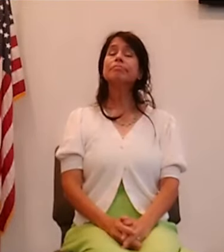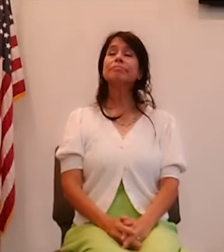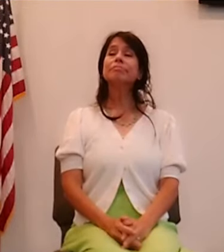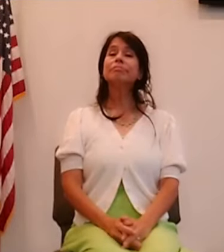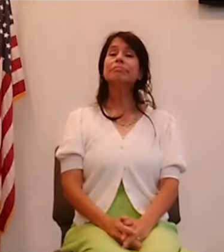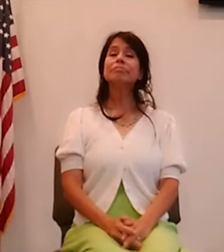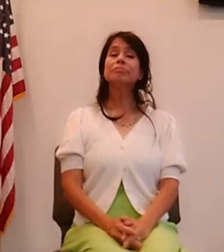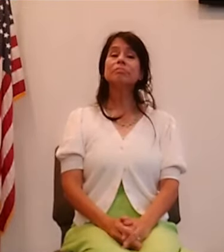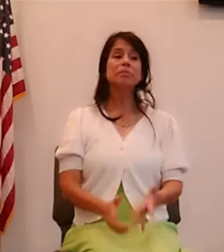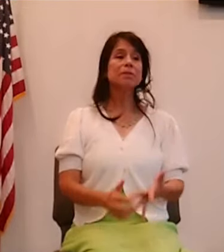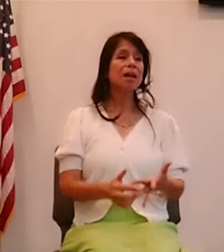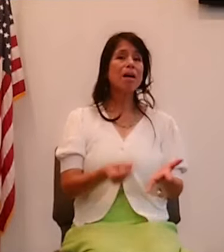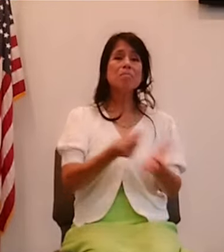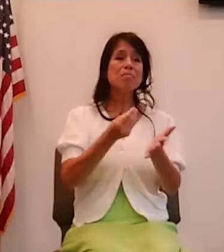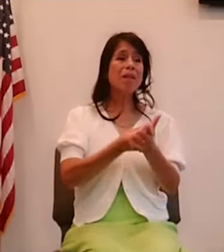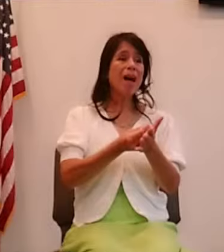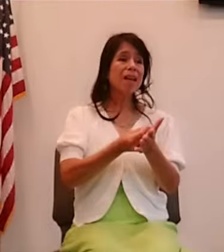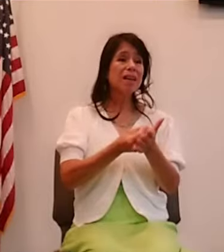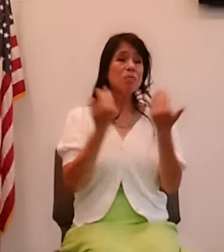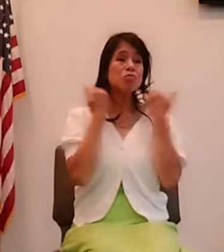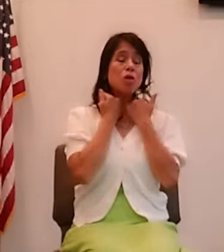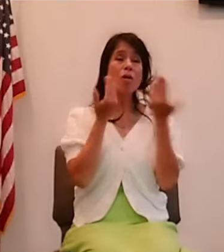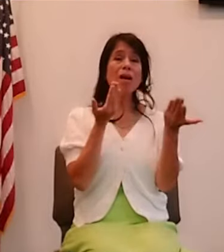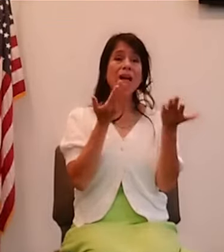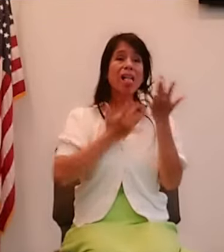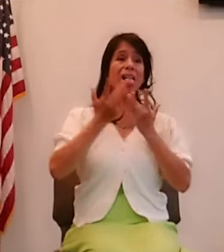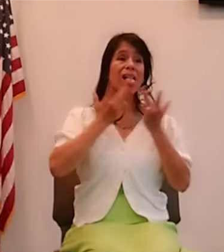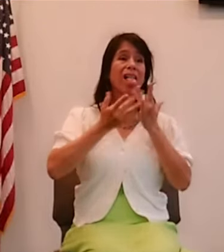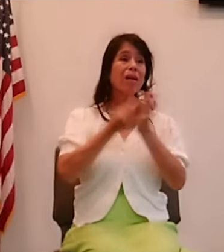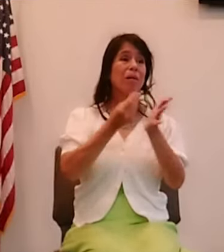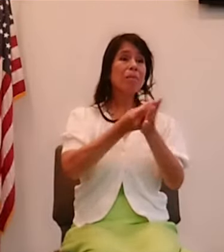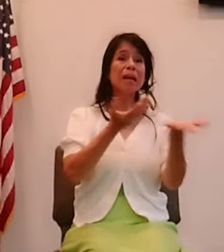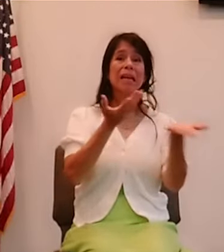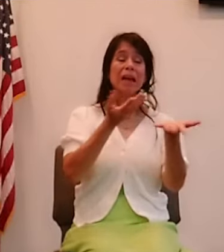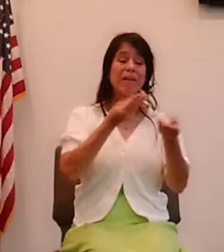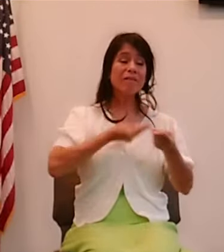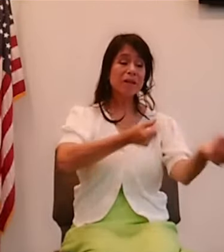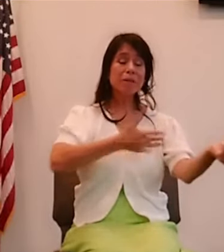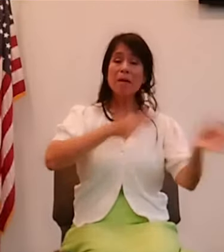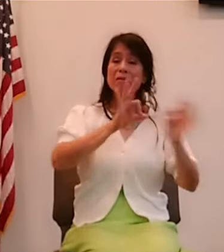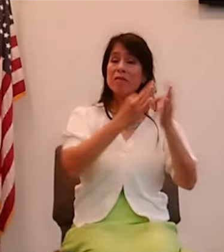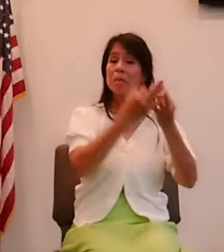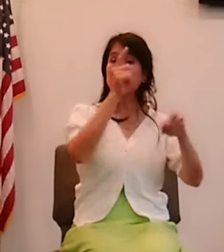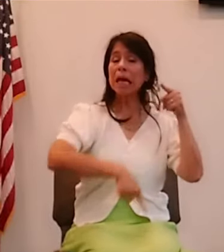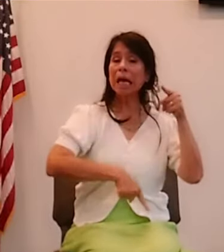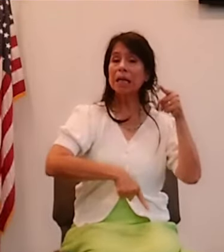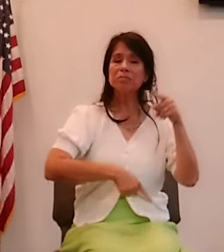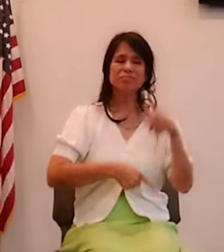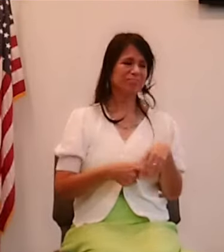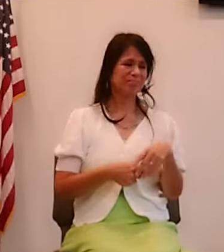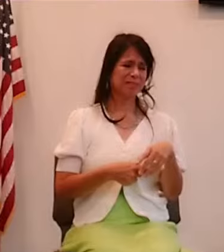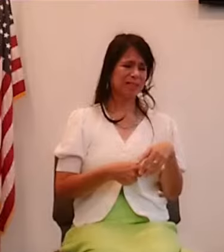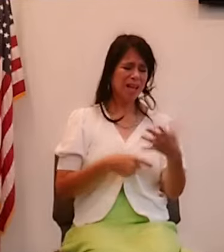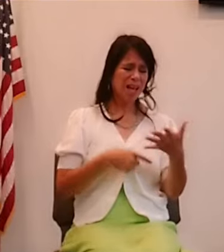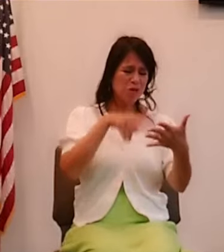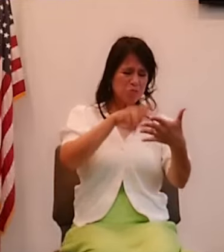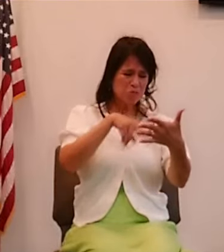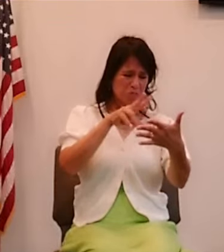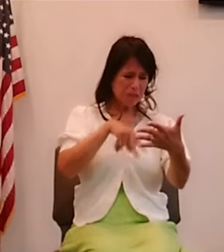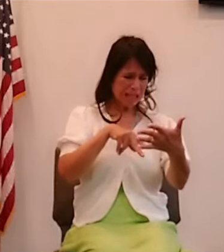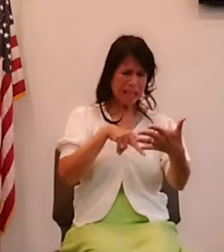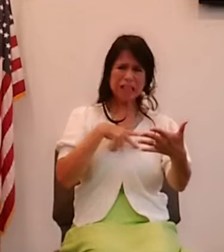I don't have enough money to feed my family. I can't read well, and it makes life